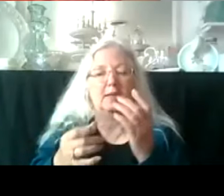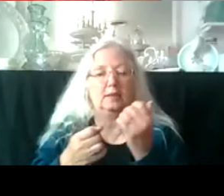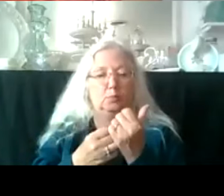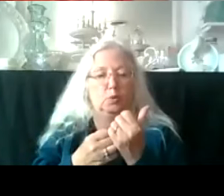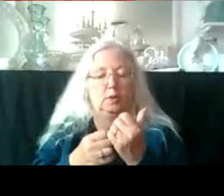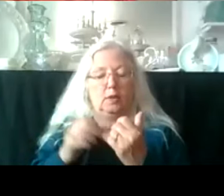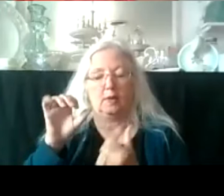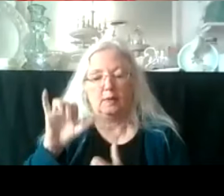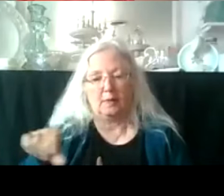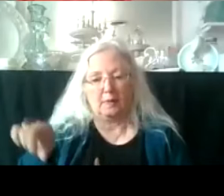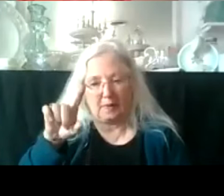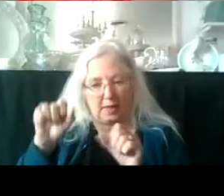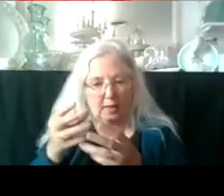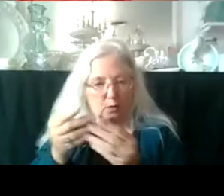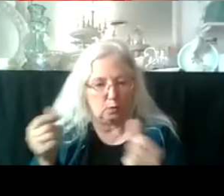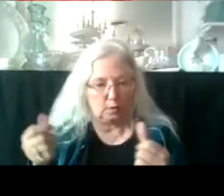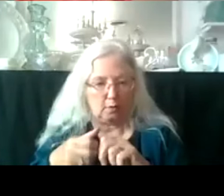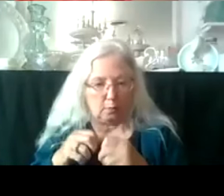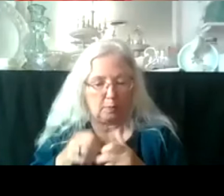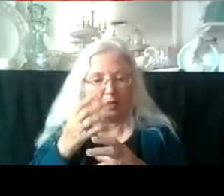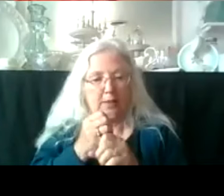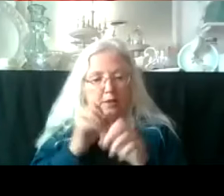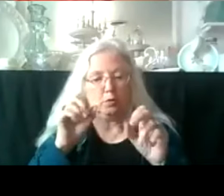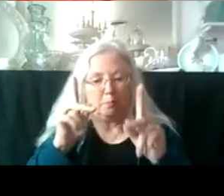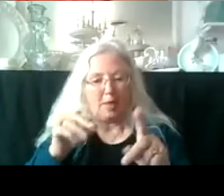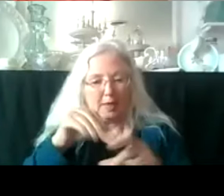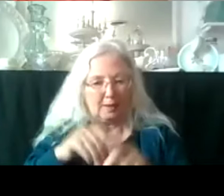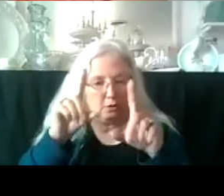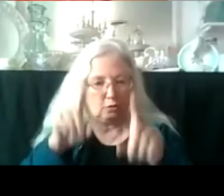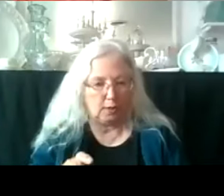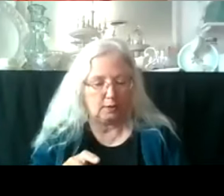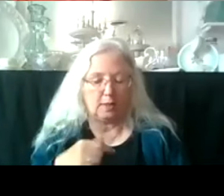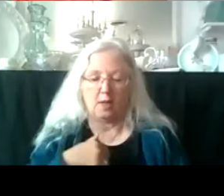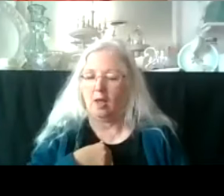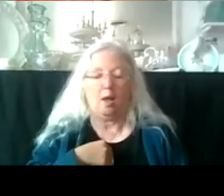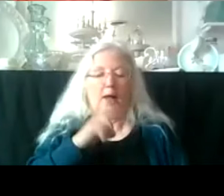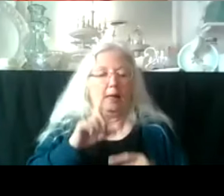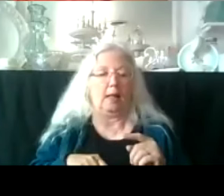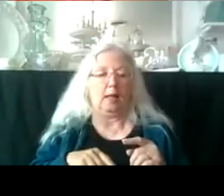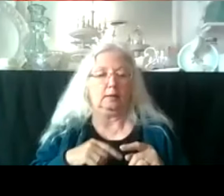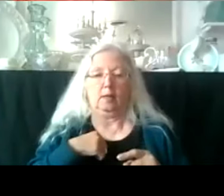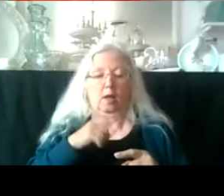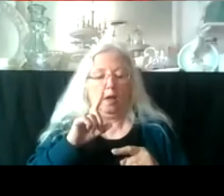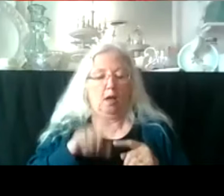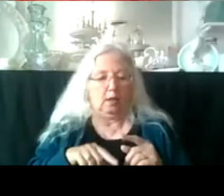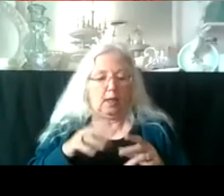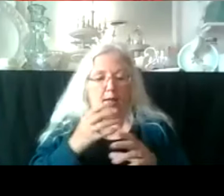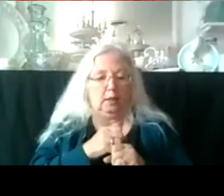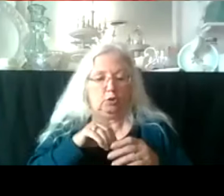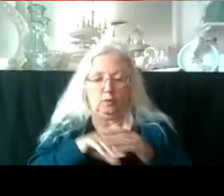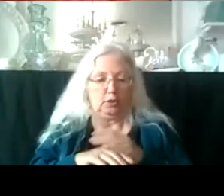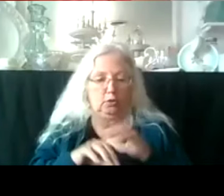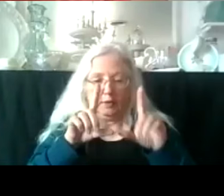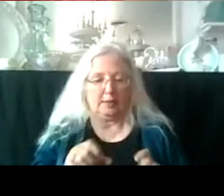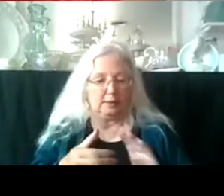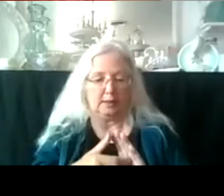ones that can resolve your issue and get you back into the exam. I do not have the ability to get you back into the exam.